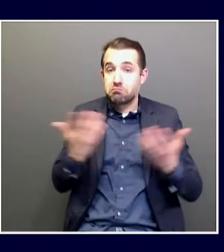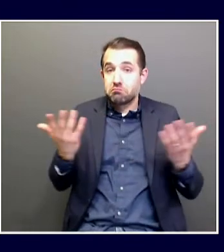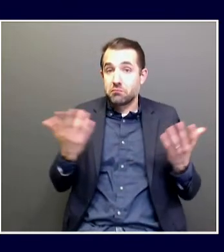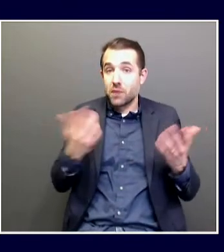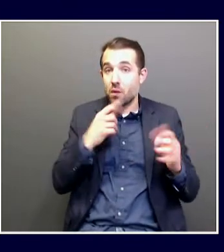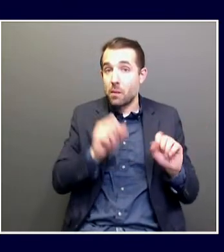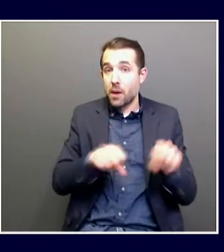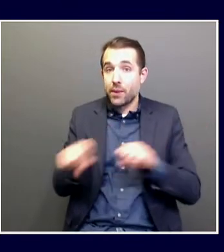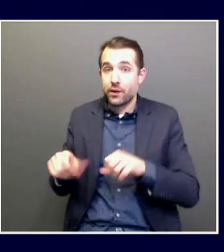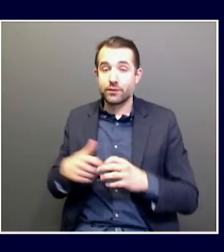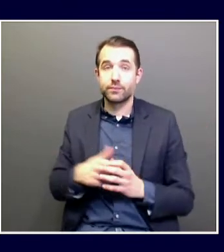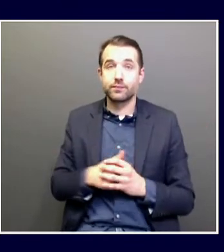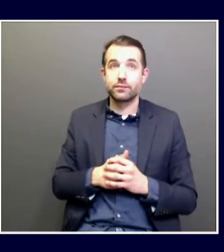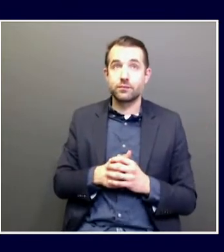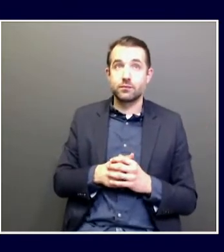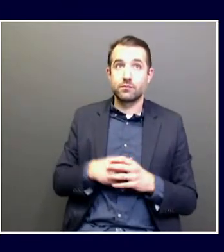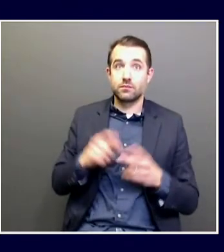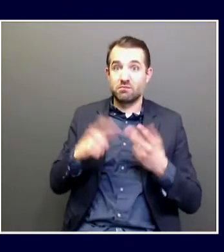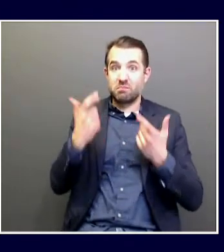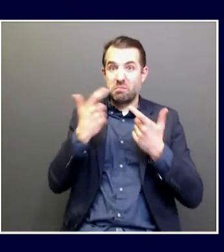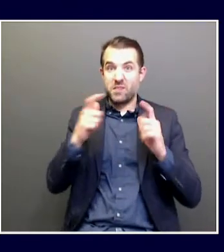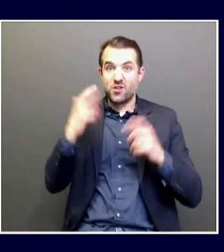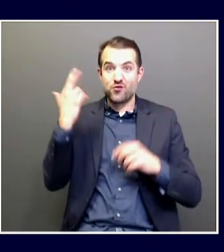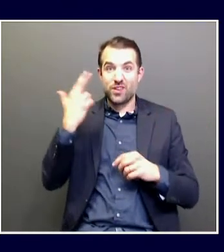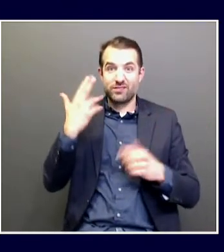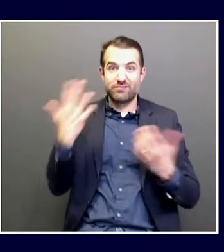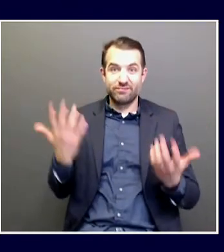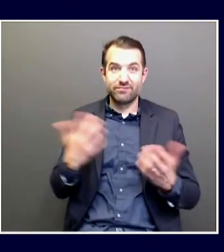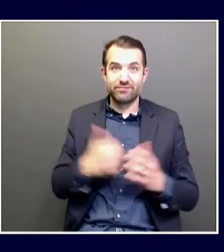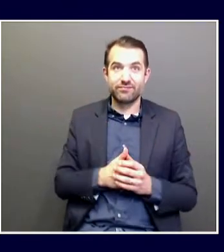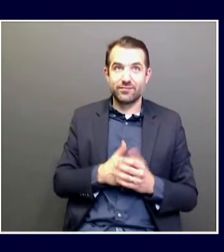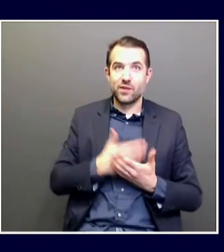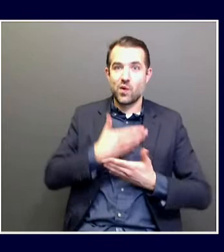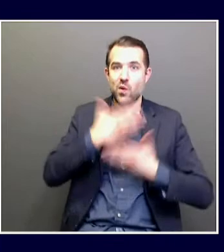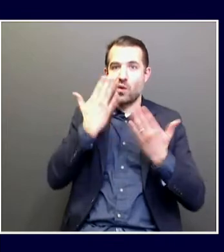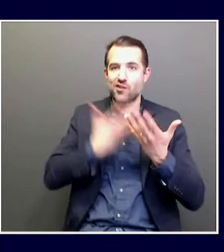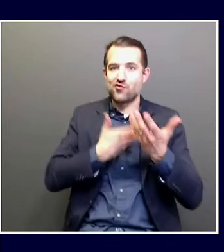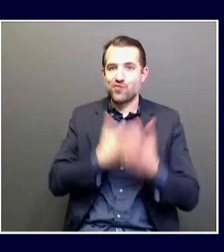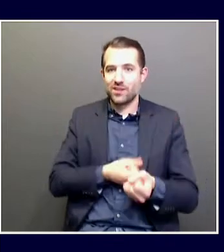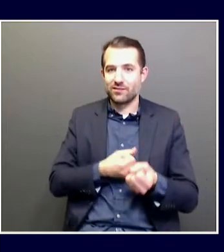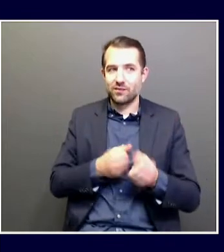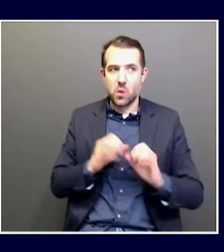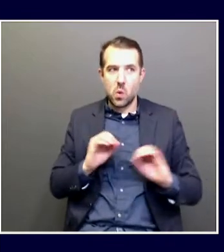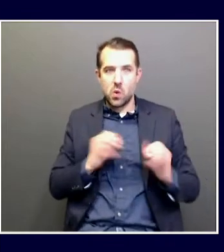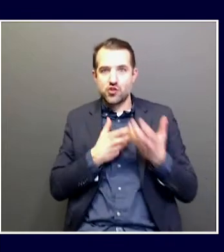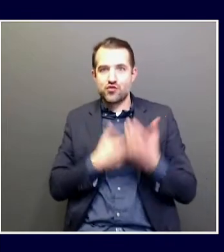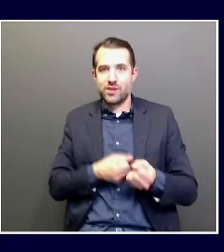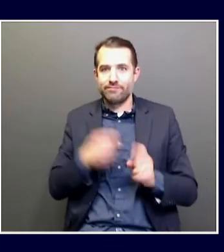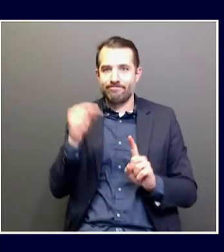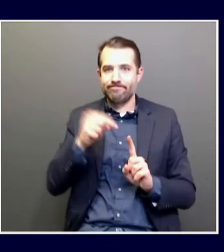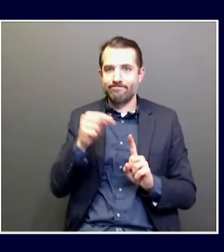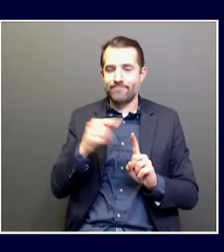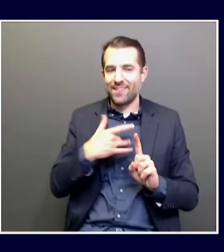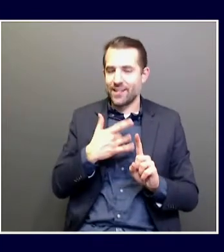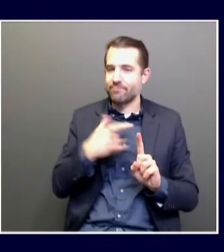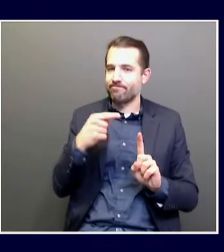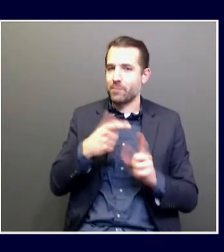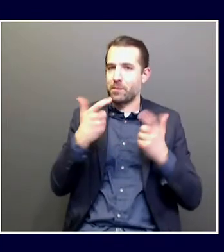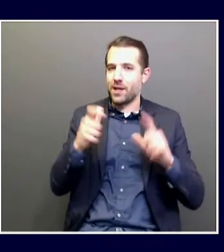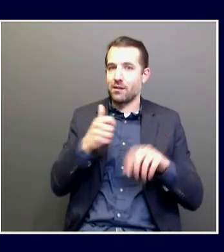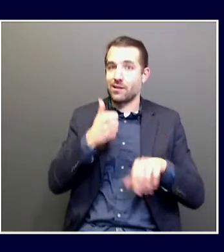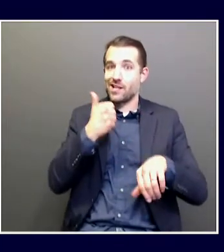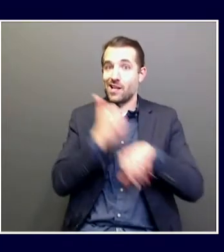as well. We often just use misinformation as the boogeyman. Oh, they've fallen prey to misinformation.